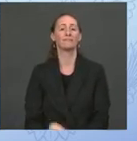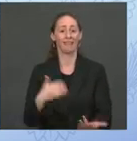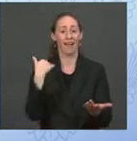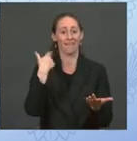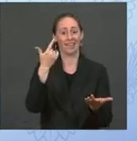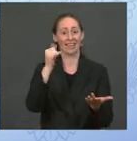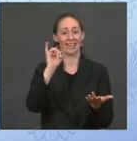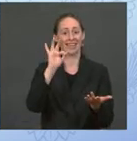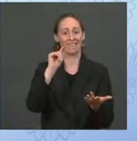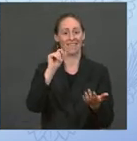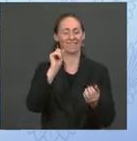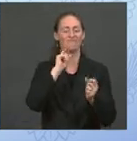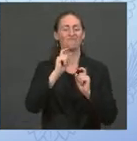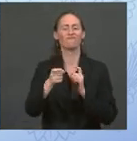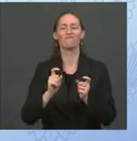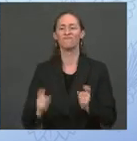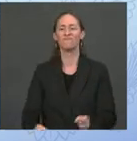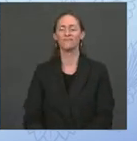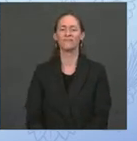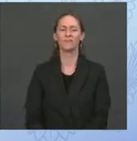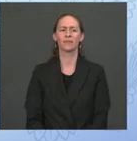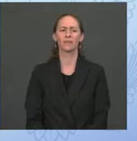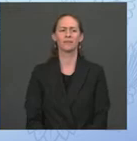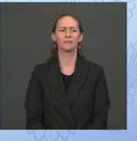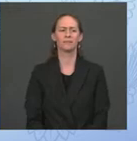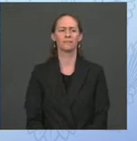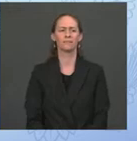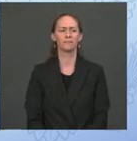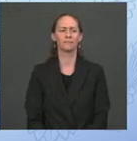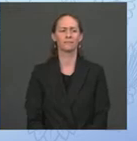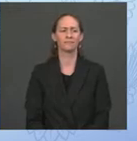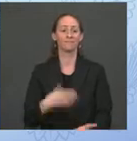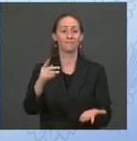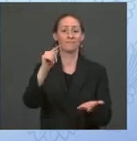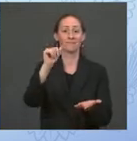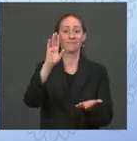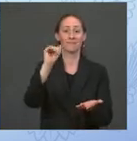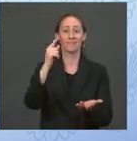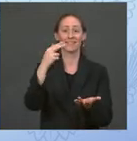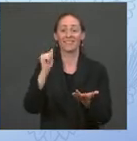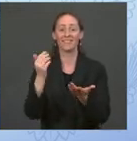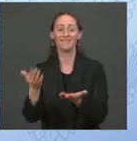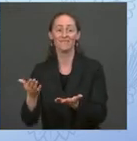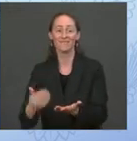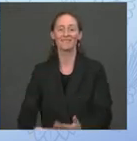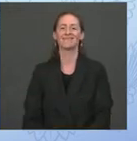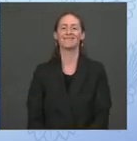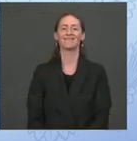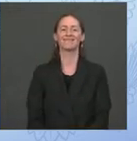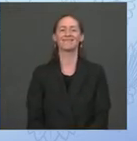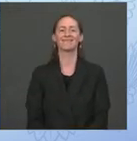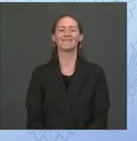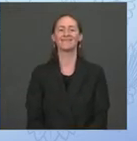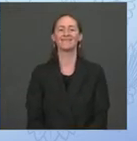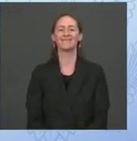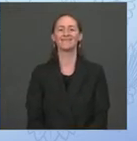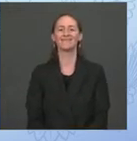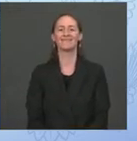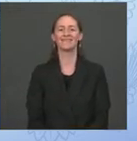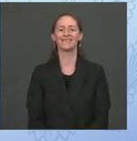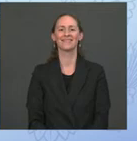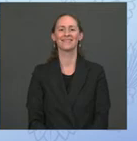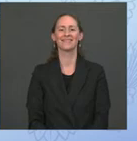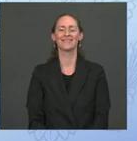here. This is for Tabitha. Tabitha, can you come up here? I don't want to drop this. You want to hand it to her? No, you. Me neither.